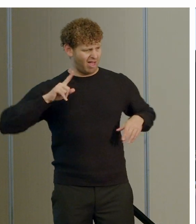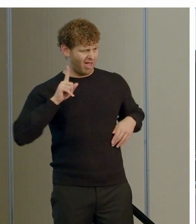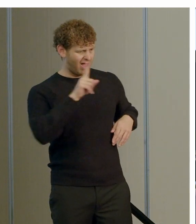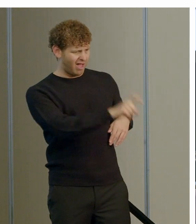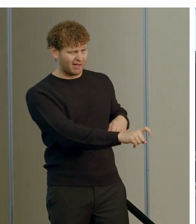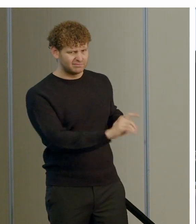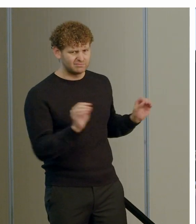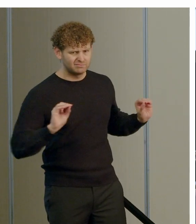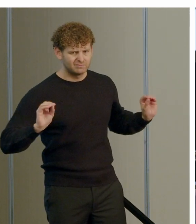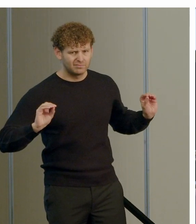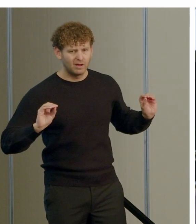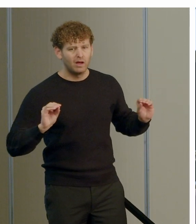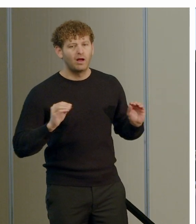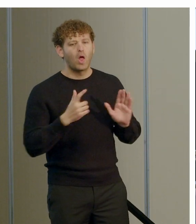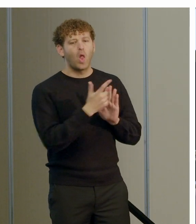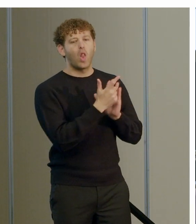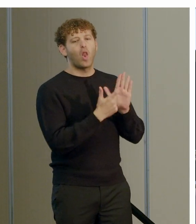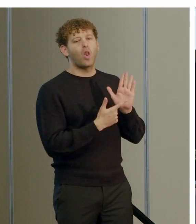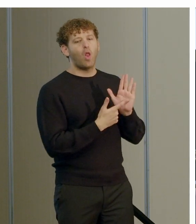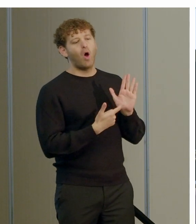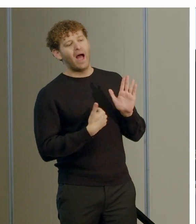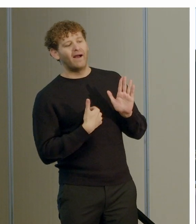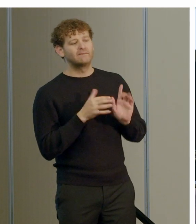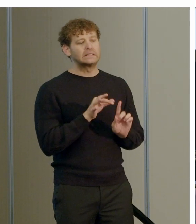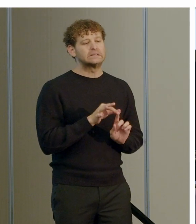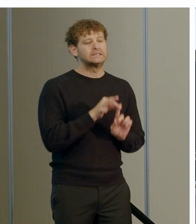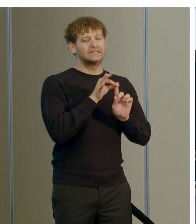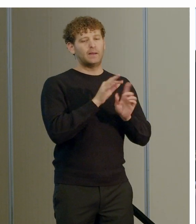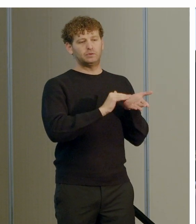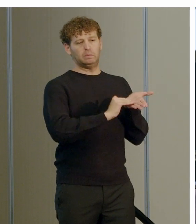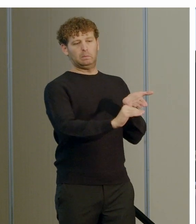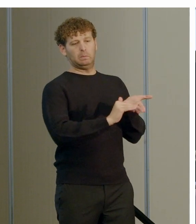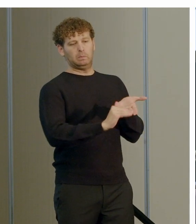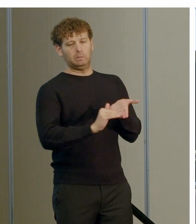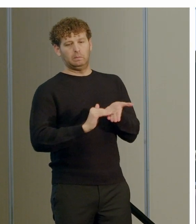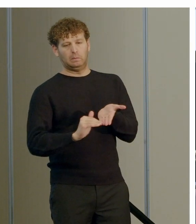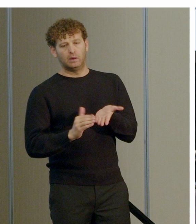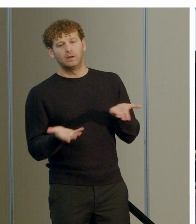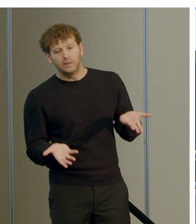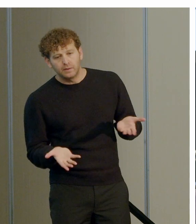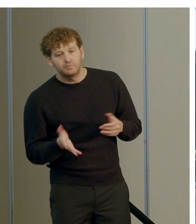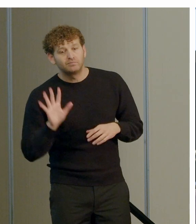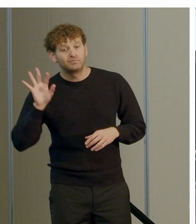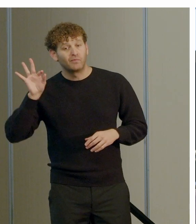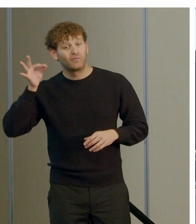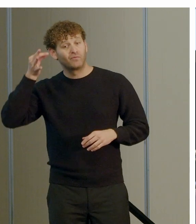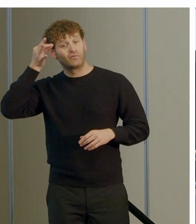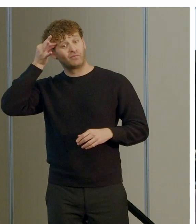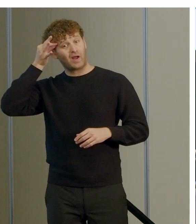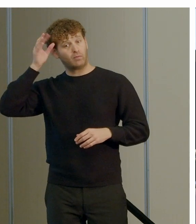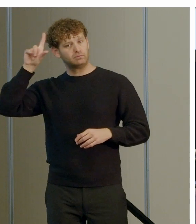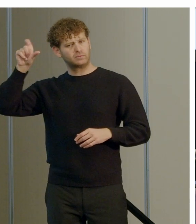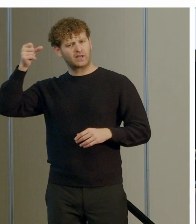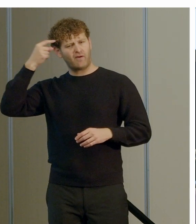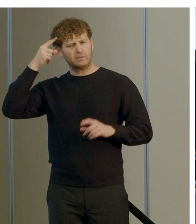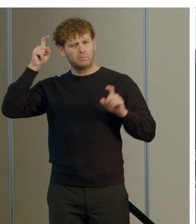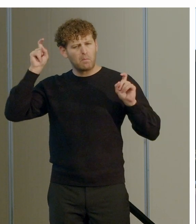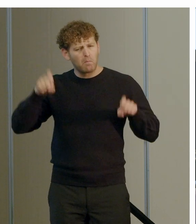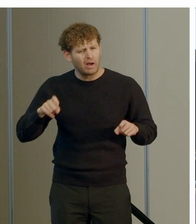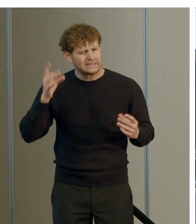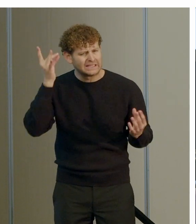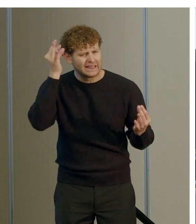the law that only the federal government can claim based on how it's going to use the product. One pretty common one